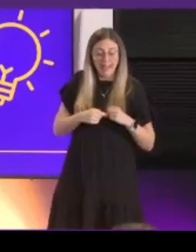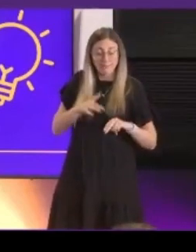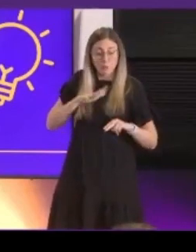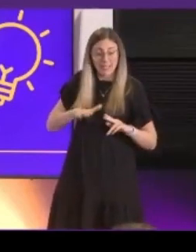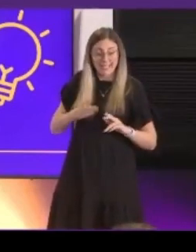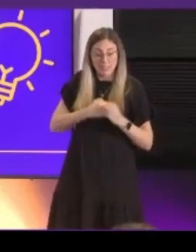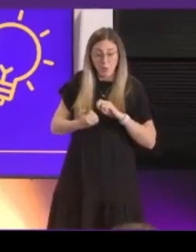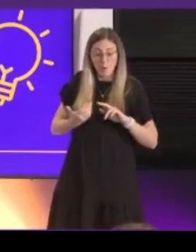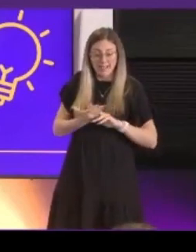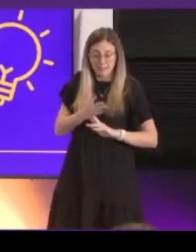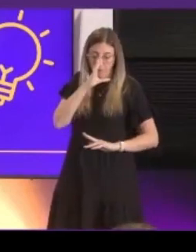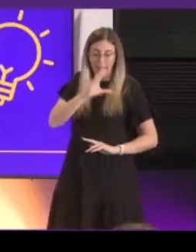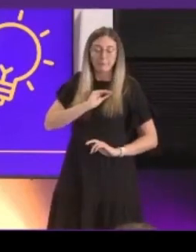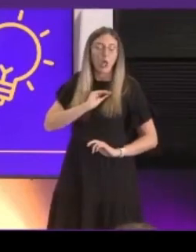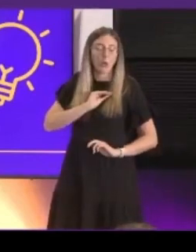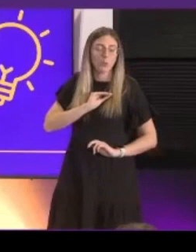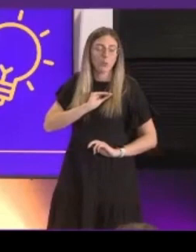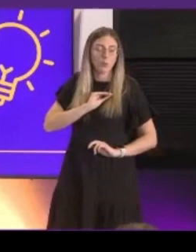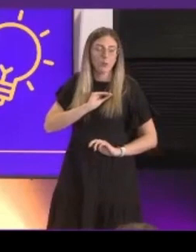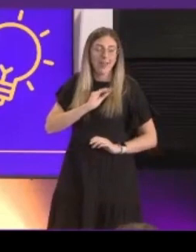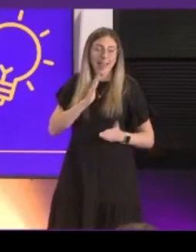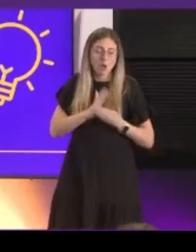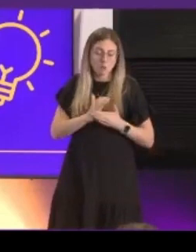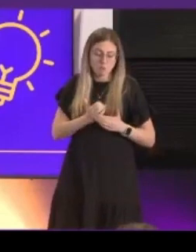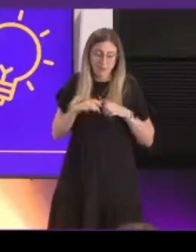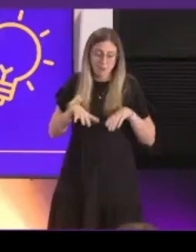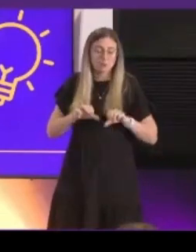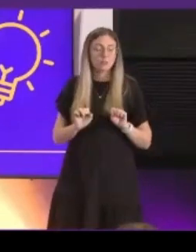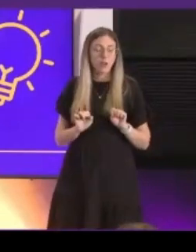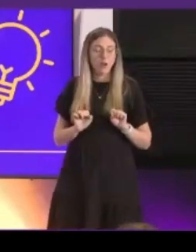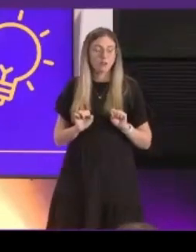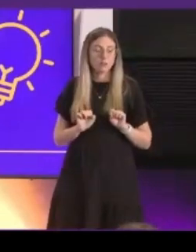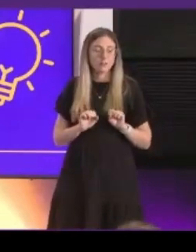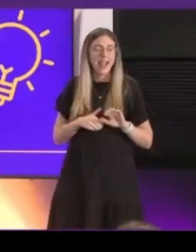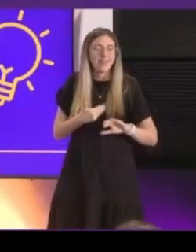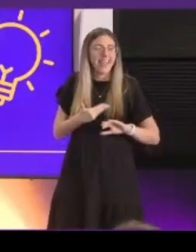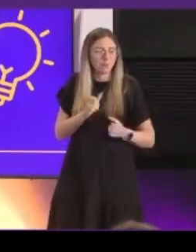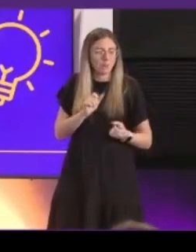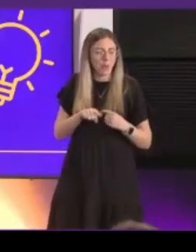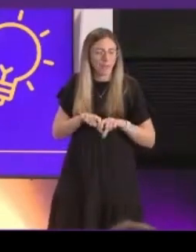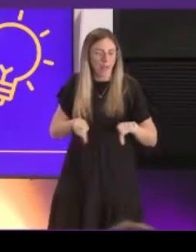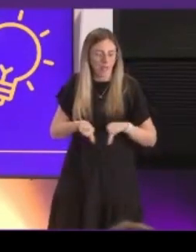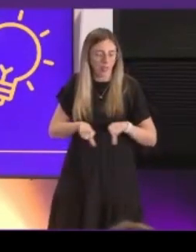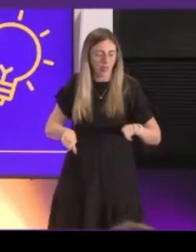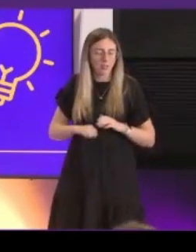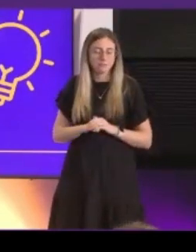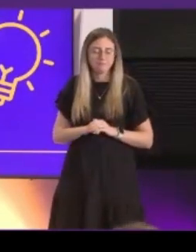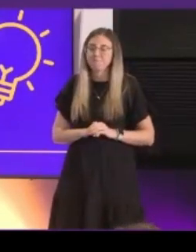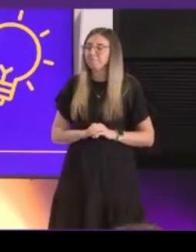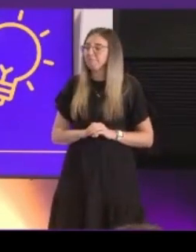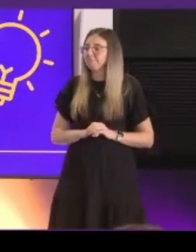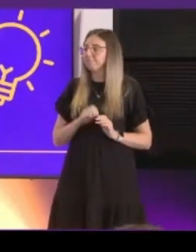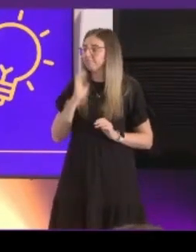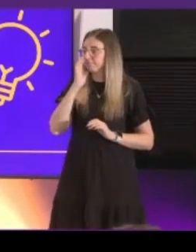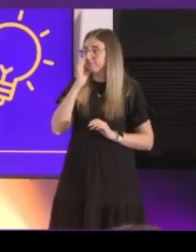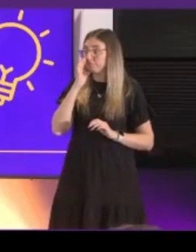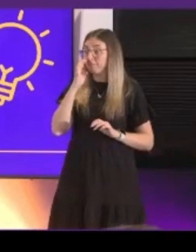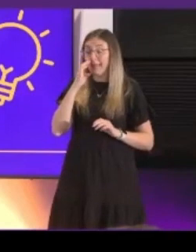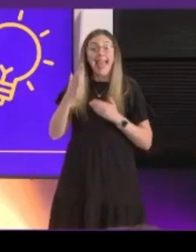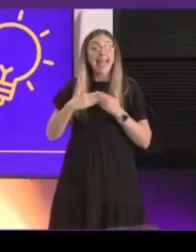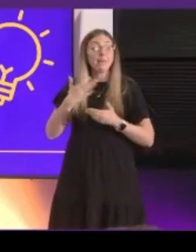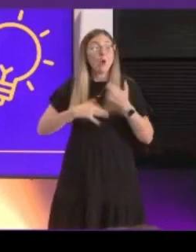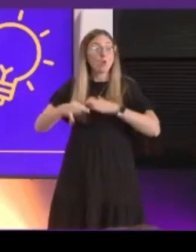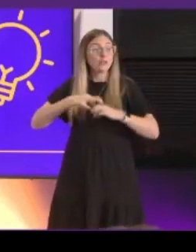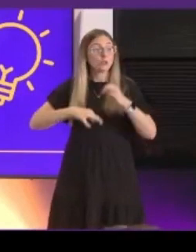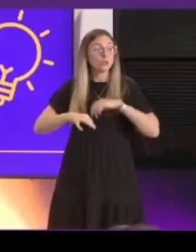accessible, I'll make it accessible for you. Is a really good start. All right? Fantastic. Yep. Any other questions from